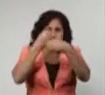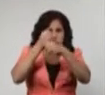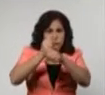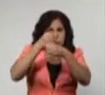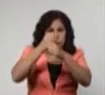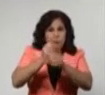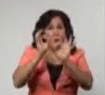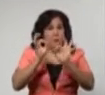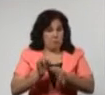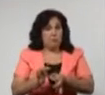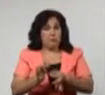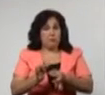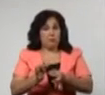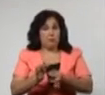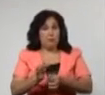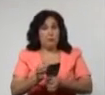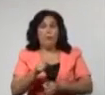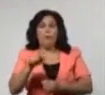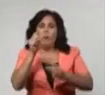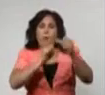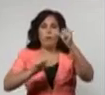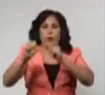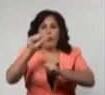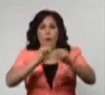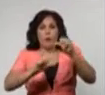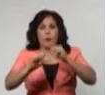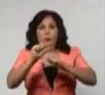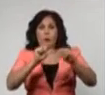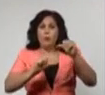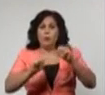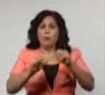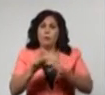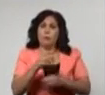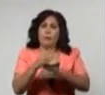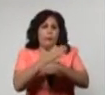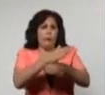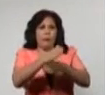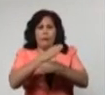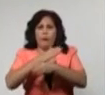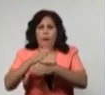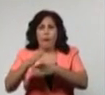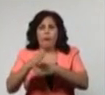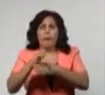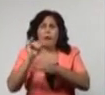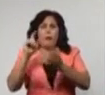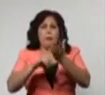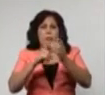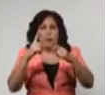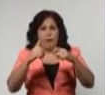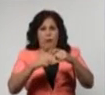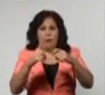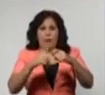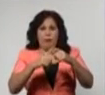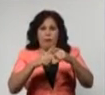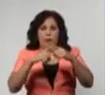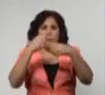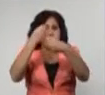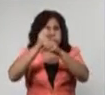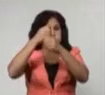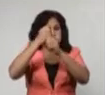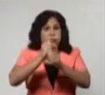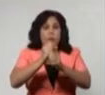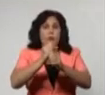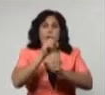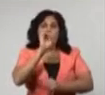in primary healthcare. These are people running different clinical or